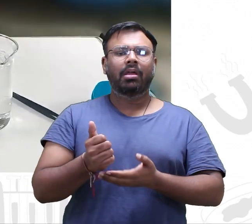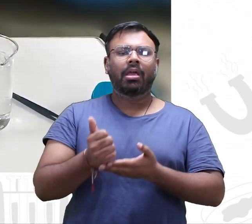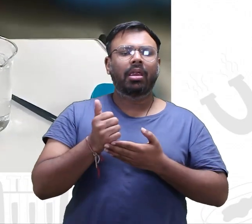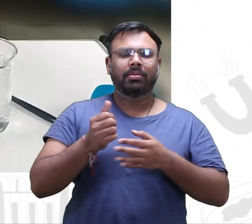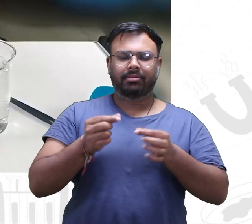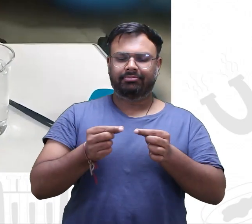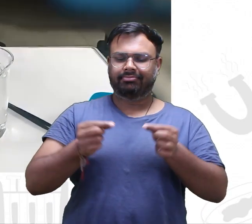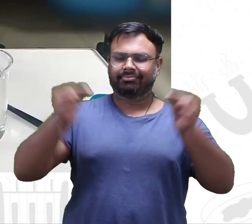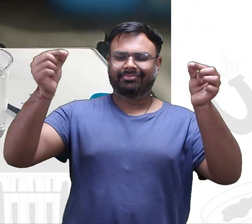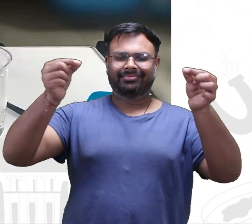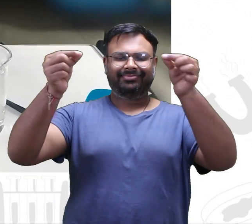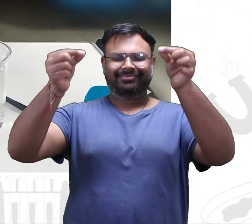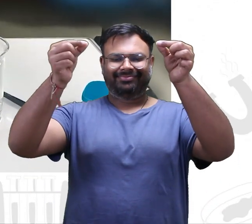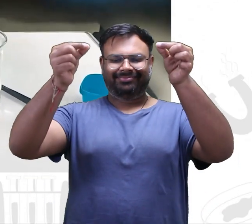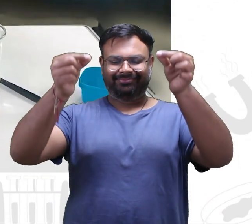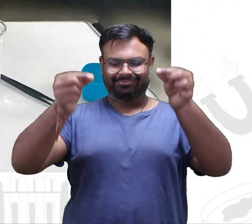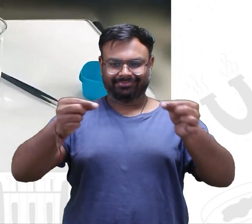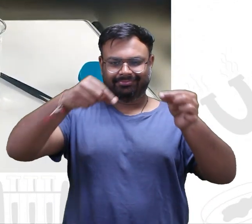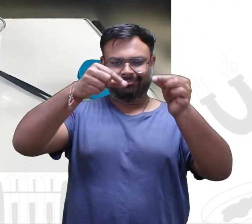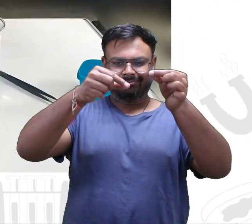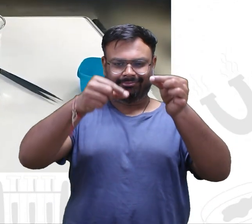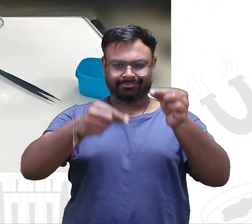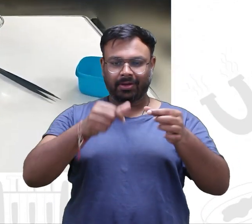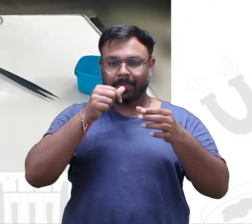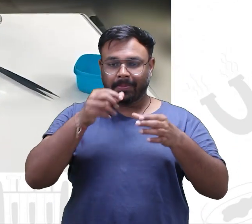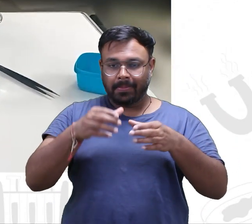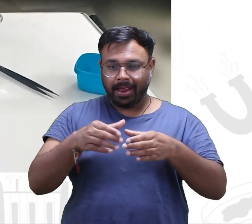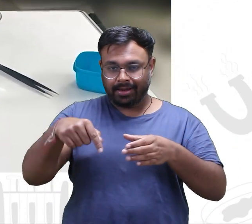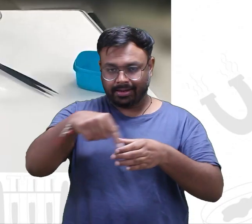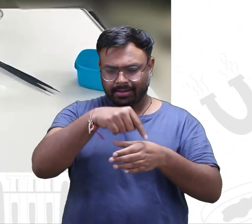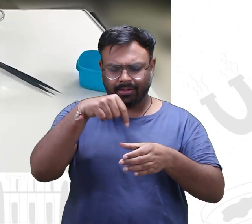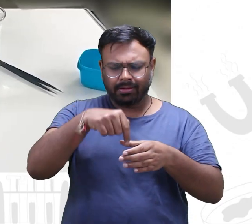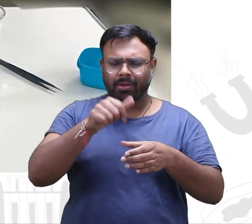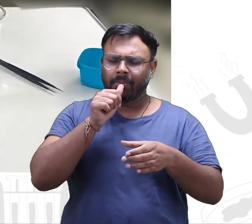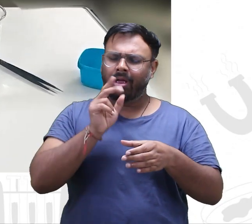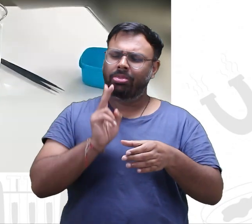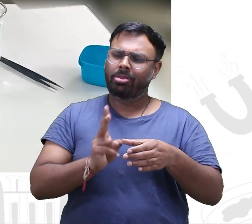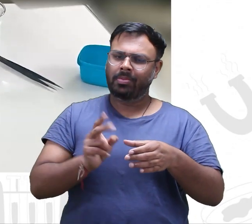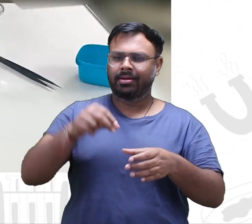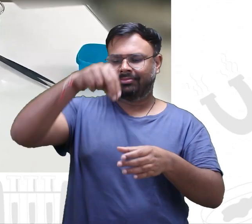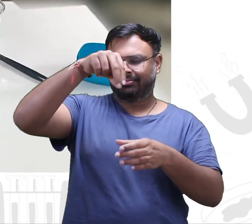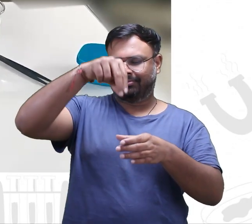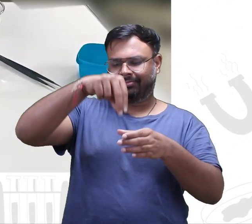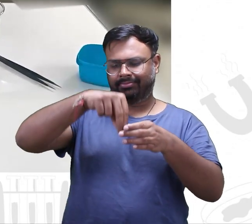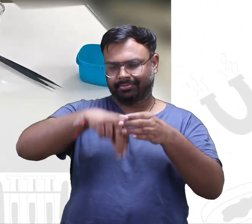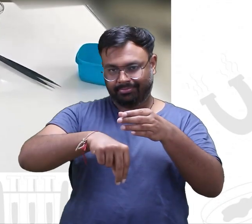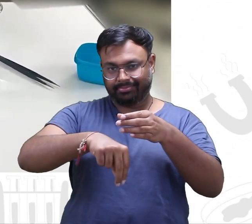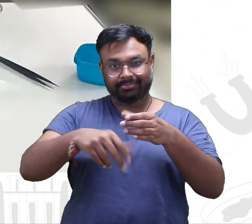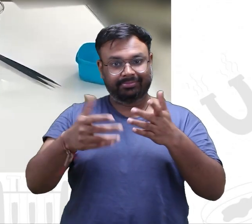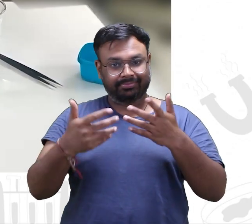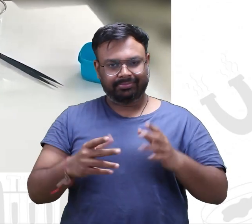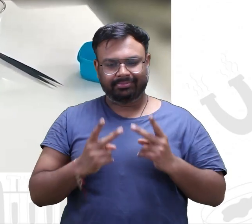Now, with the help of the thread tied to the glass container, we put it inside the beaker filled with normal water.